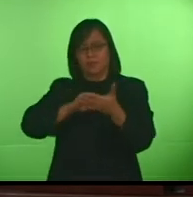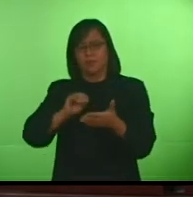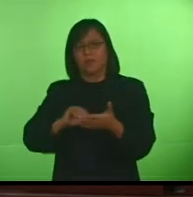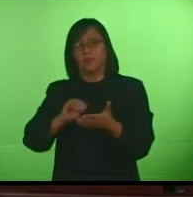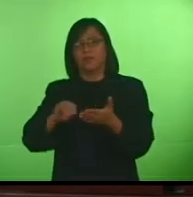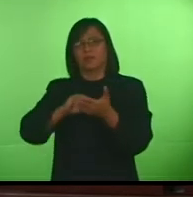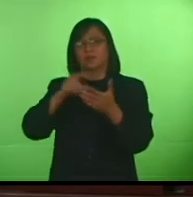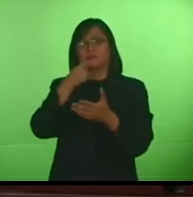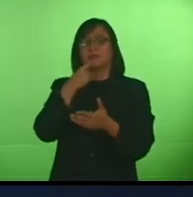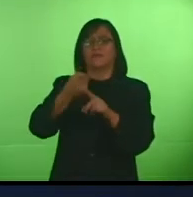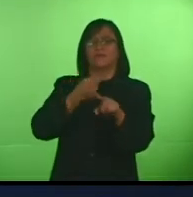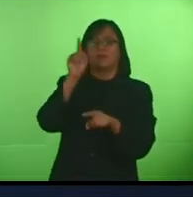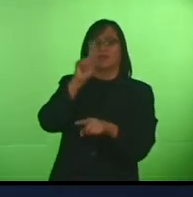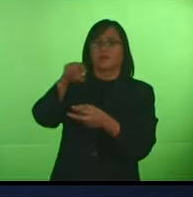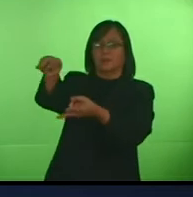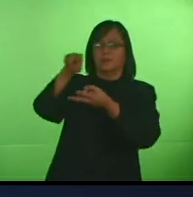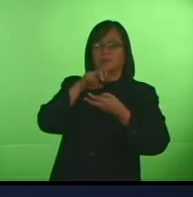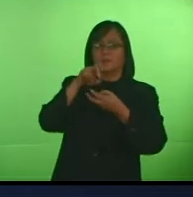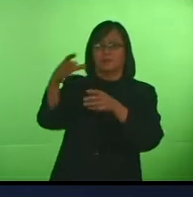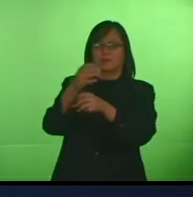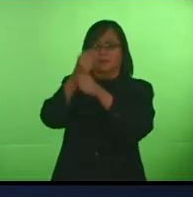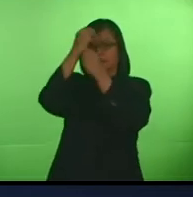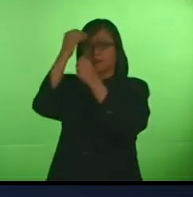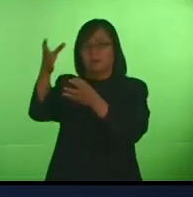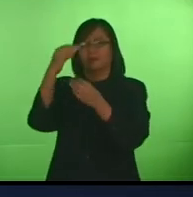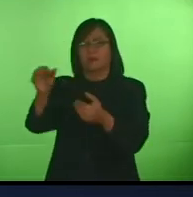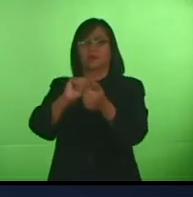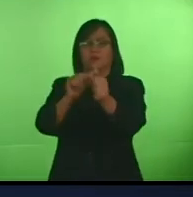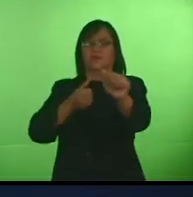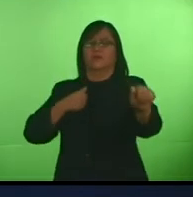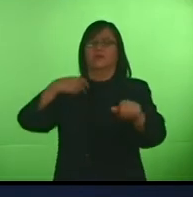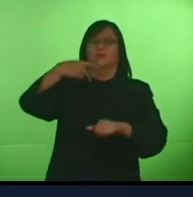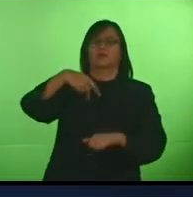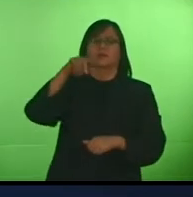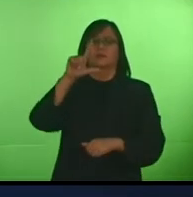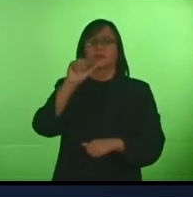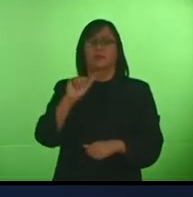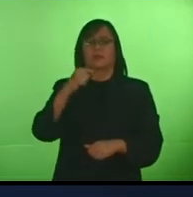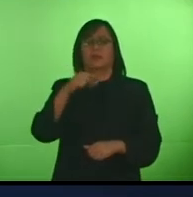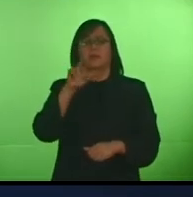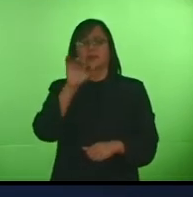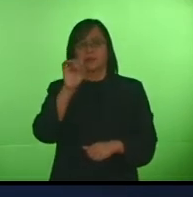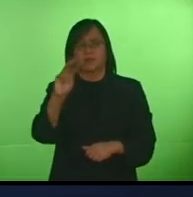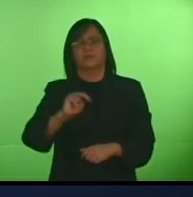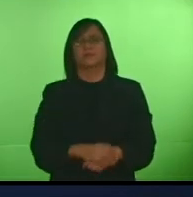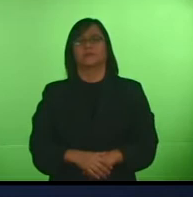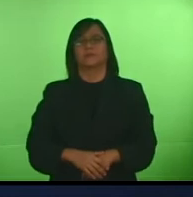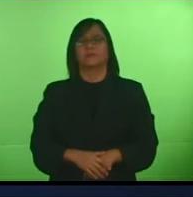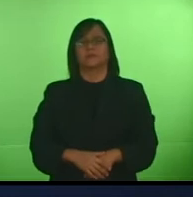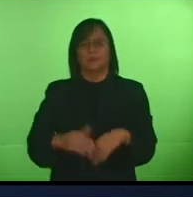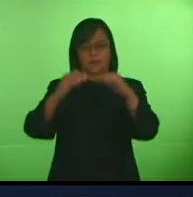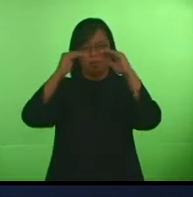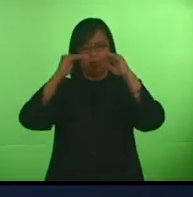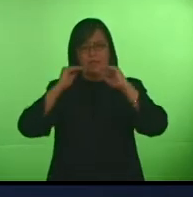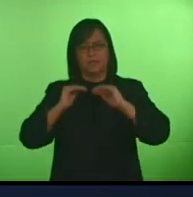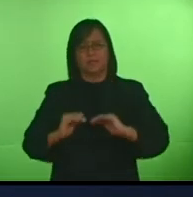avoid plagiarism. Now the next one, yeah, is describing visual